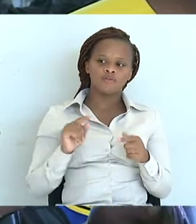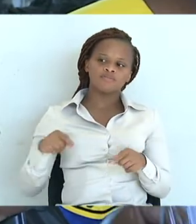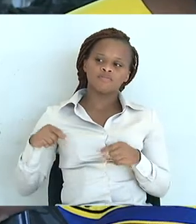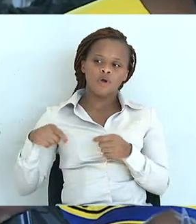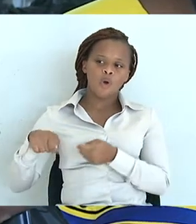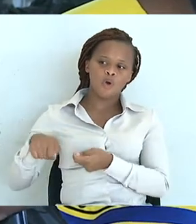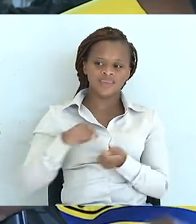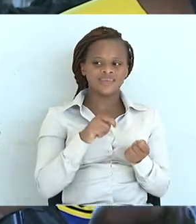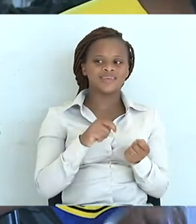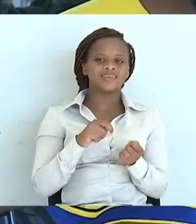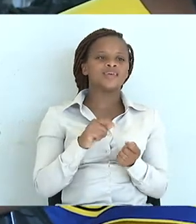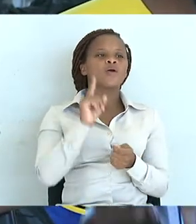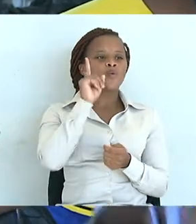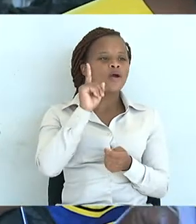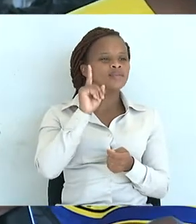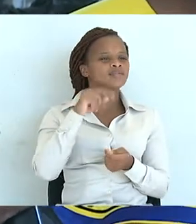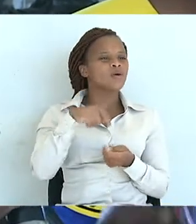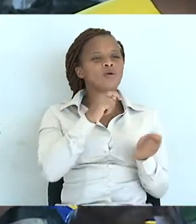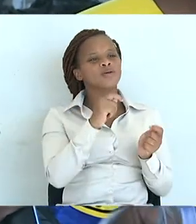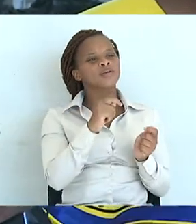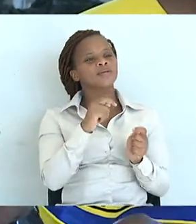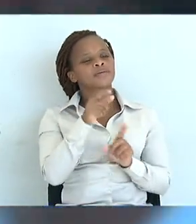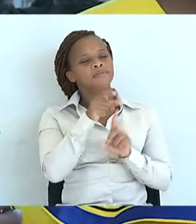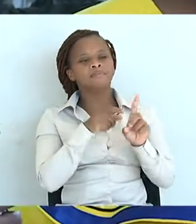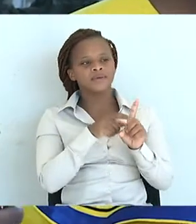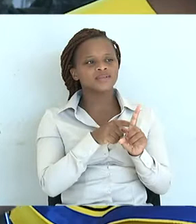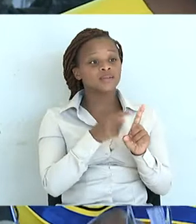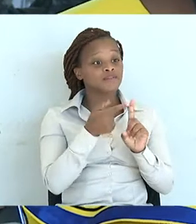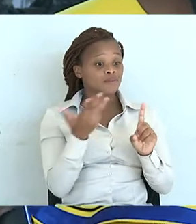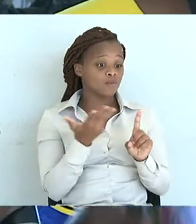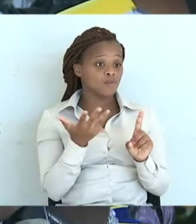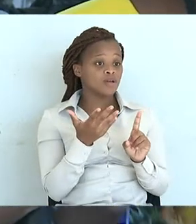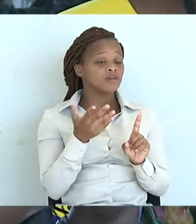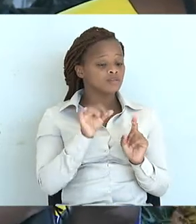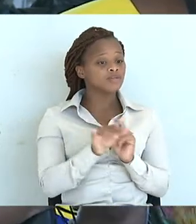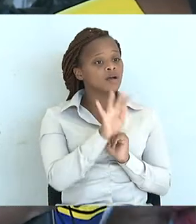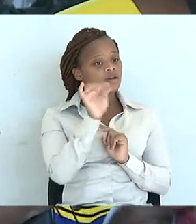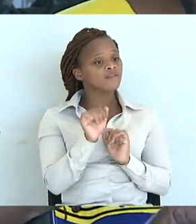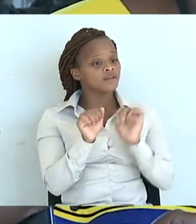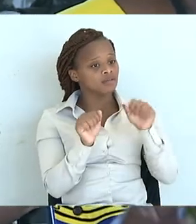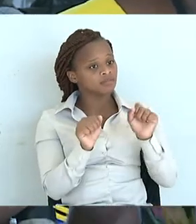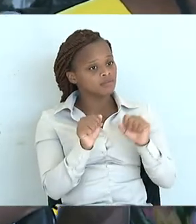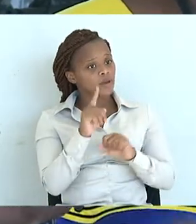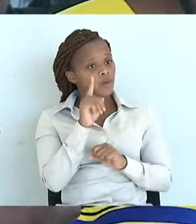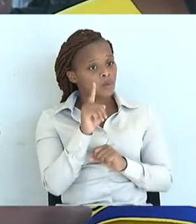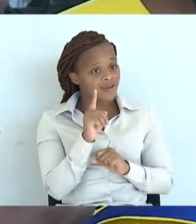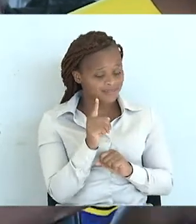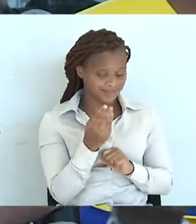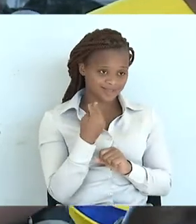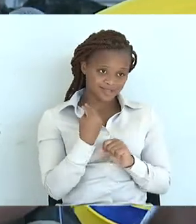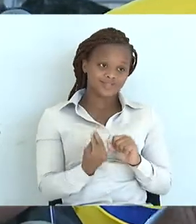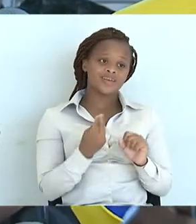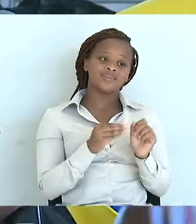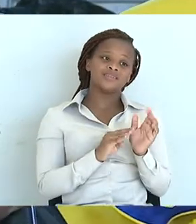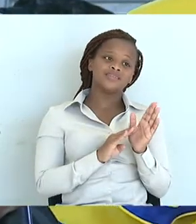of our hockey players, Olympiad, came from South Africa, and one of our child development